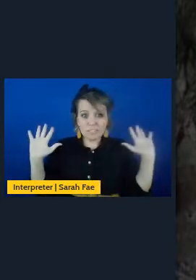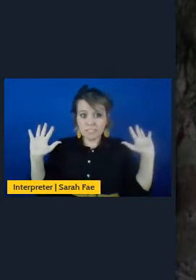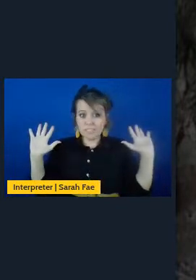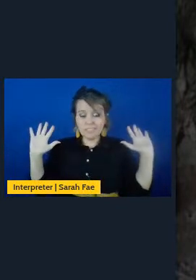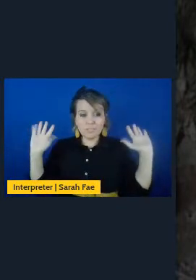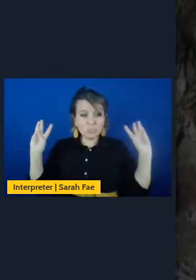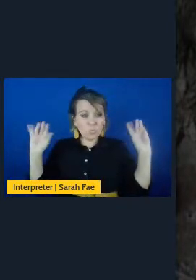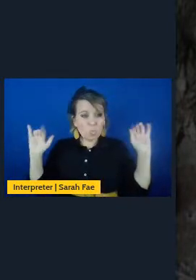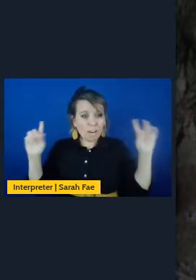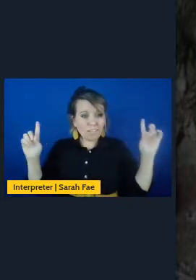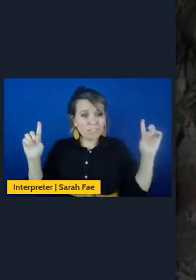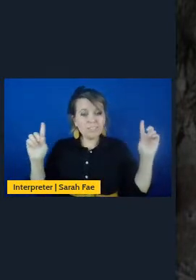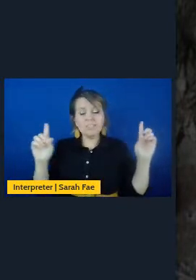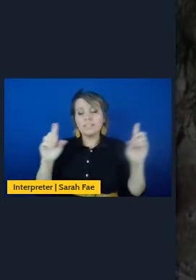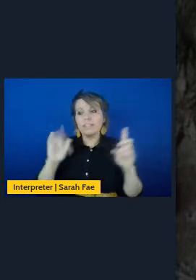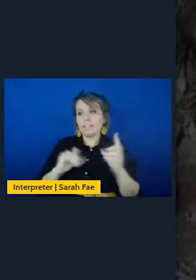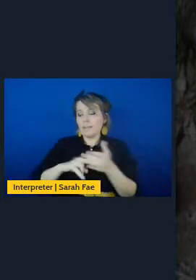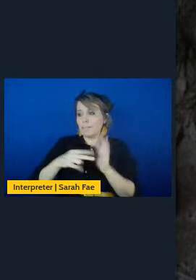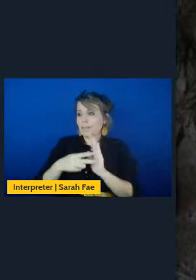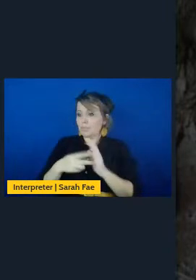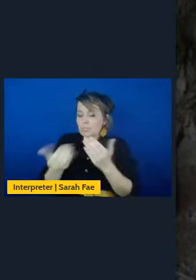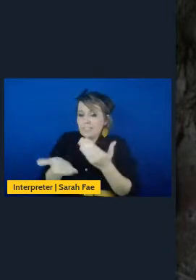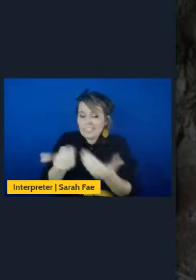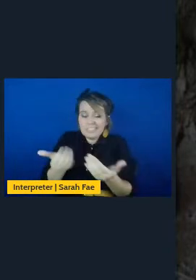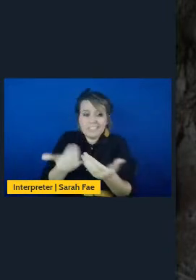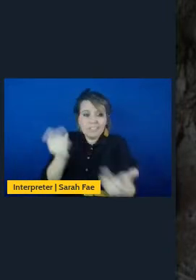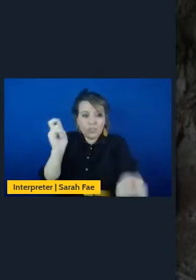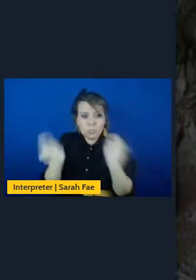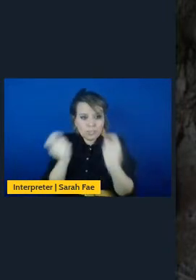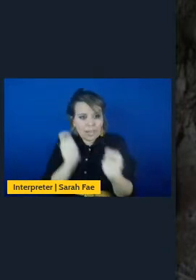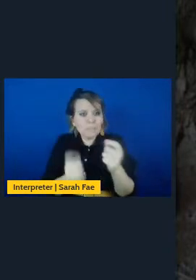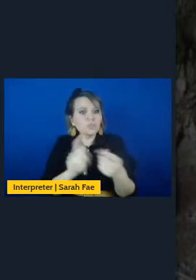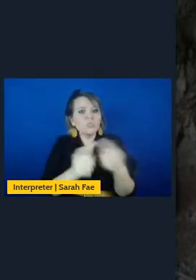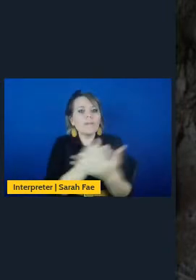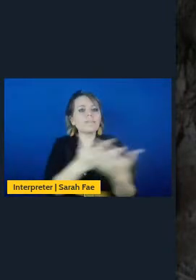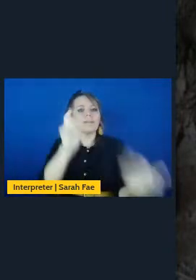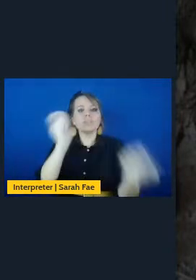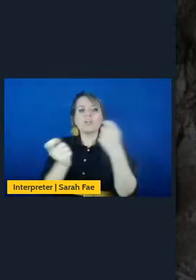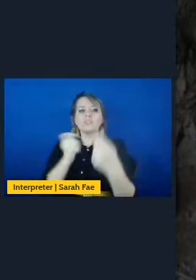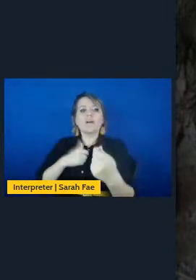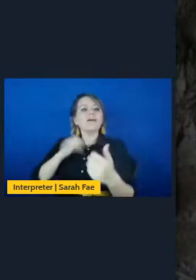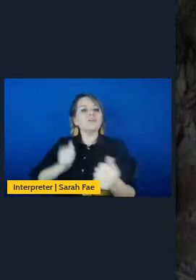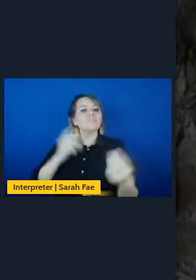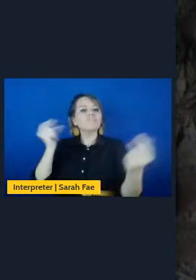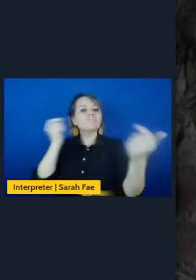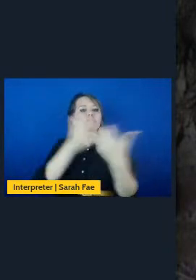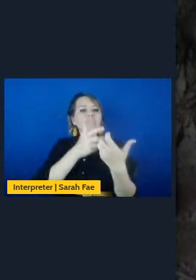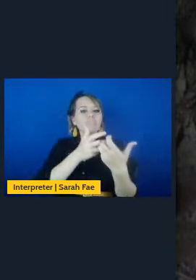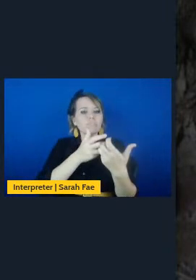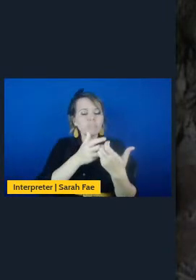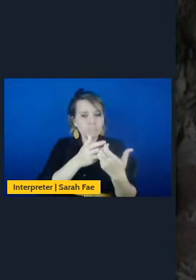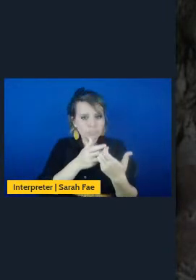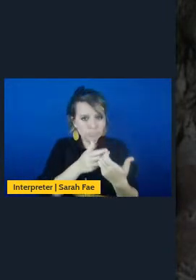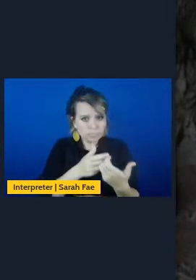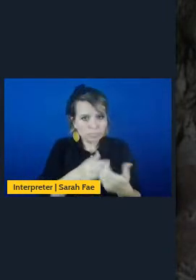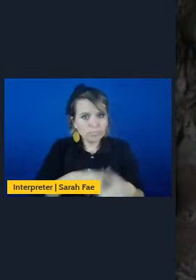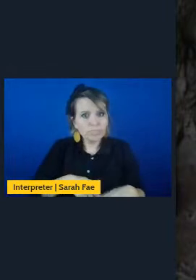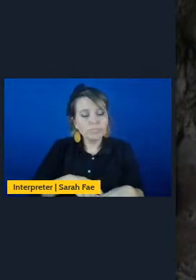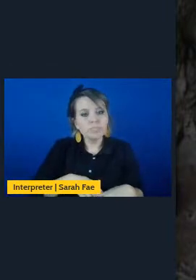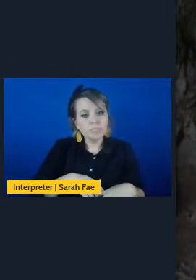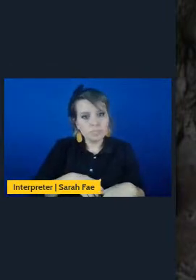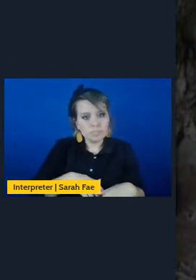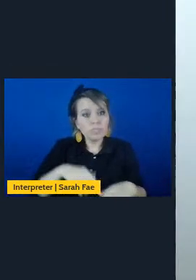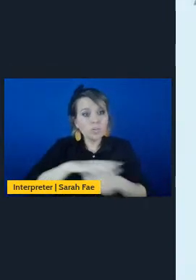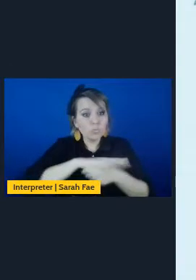was super easy for me to adapt to continually emerging requirements. And a big one hit one day. That's right,